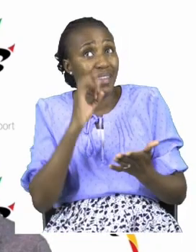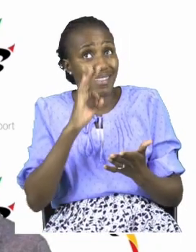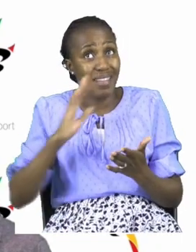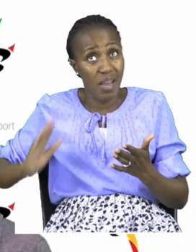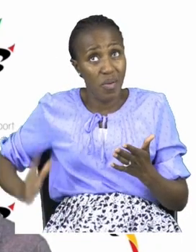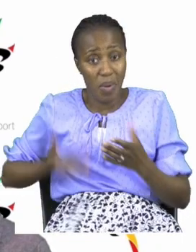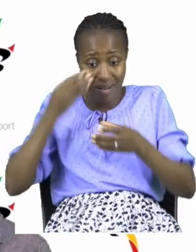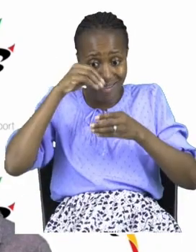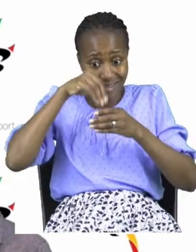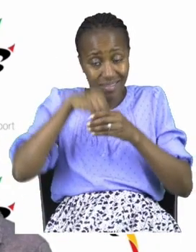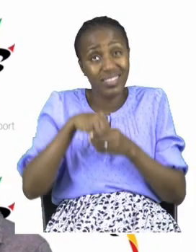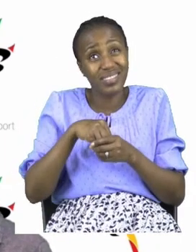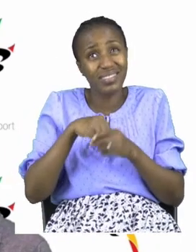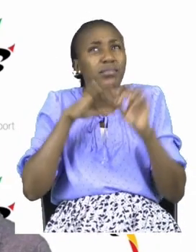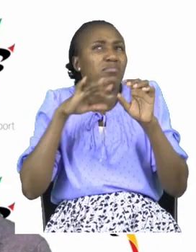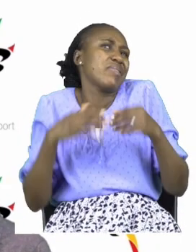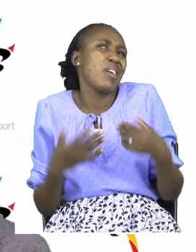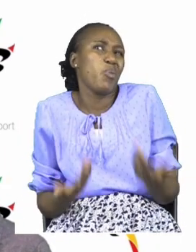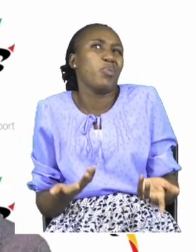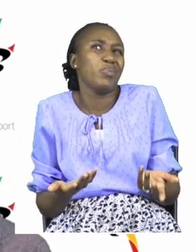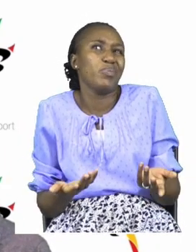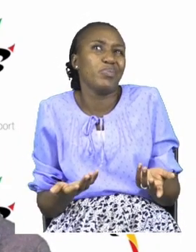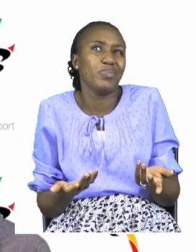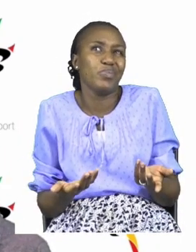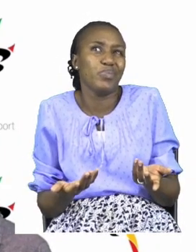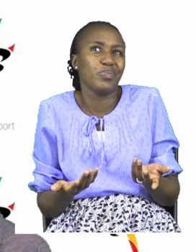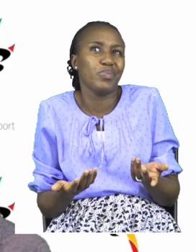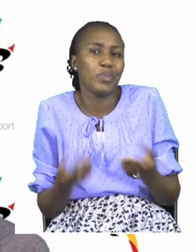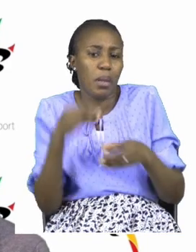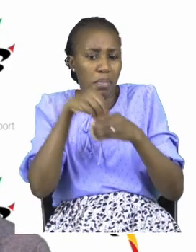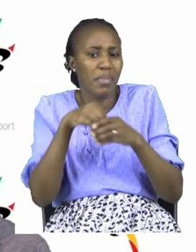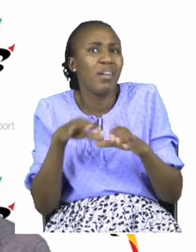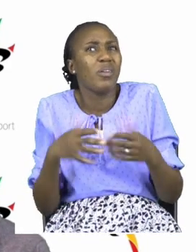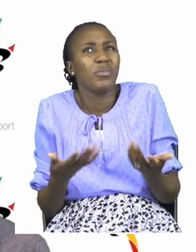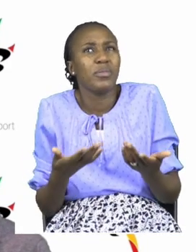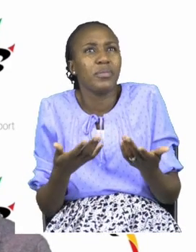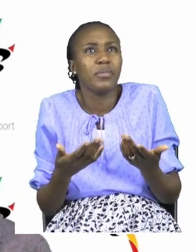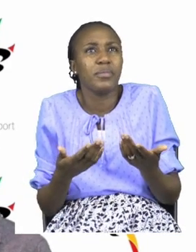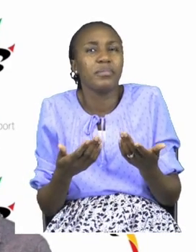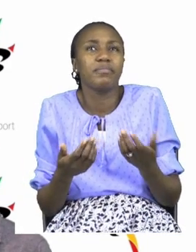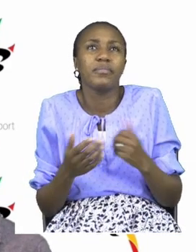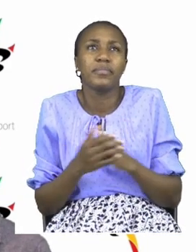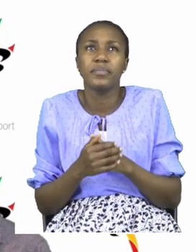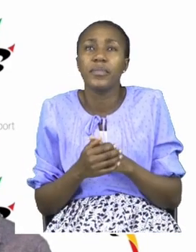to get started in tennis, how should they get involved?